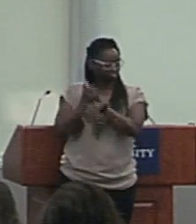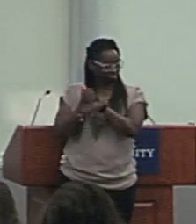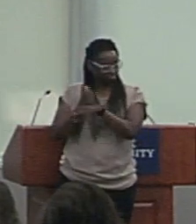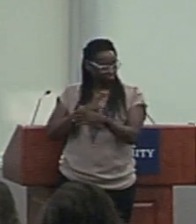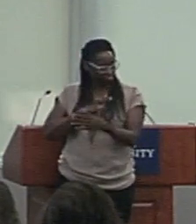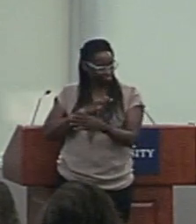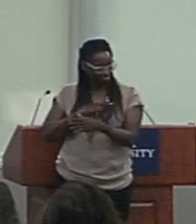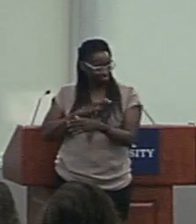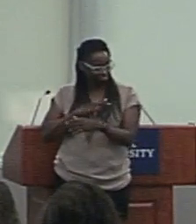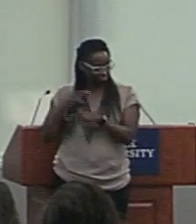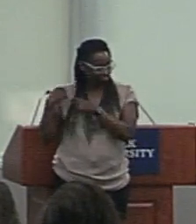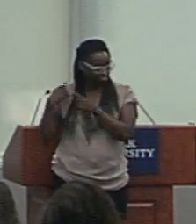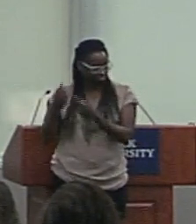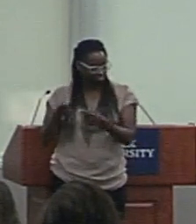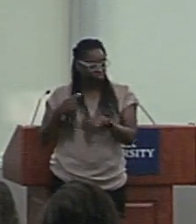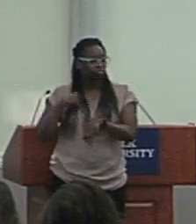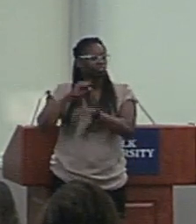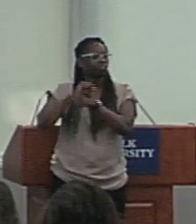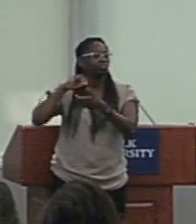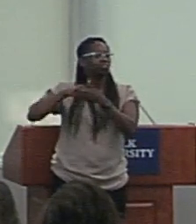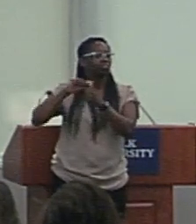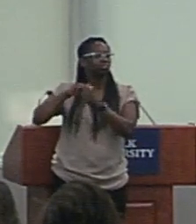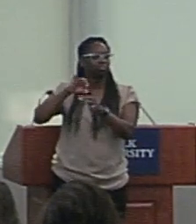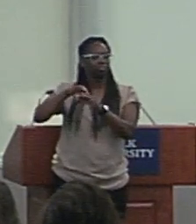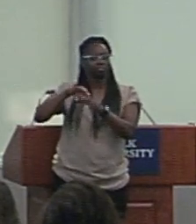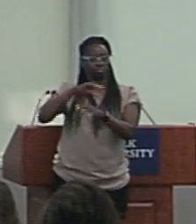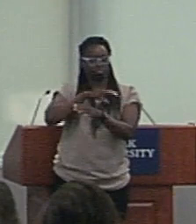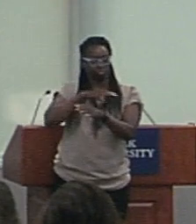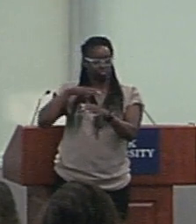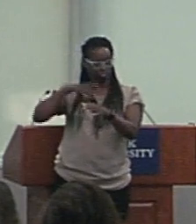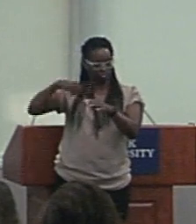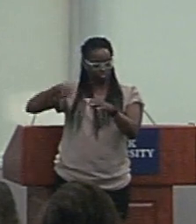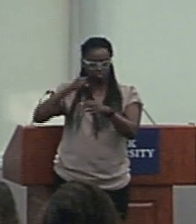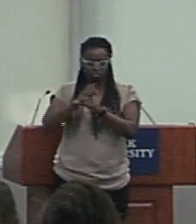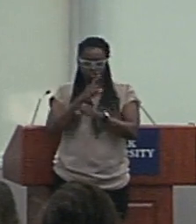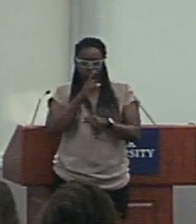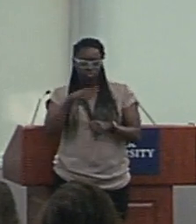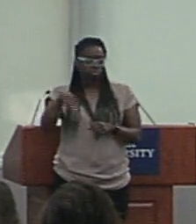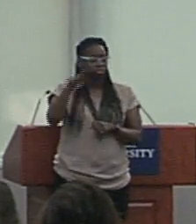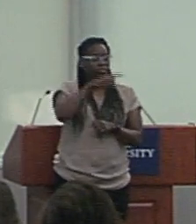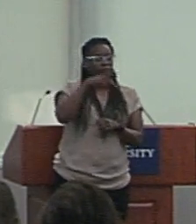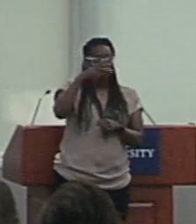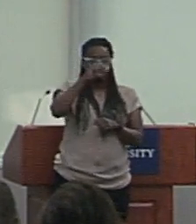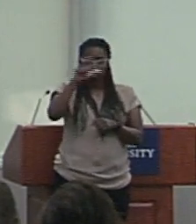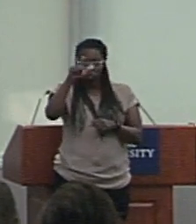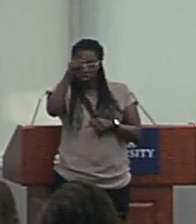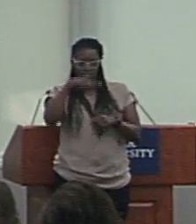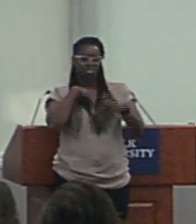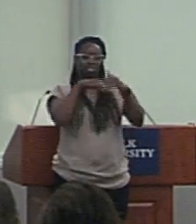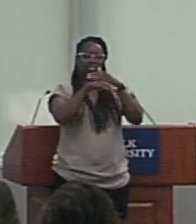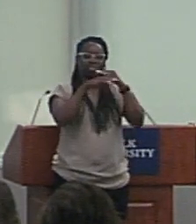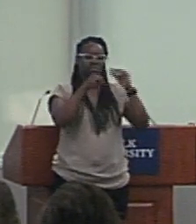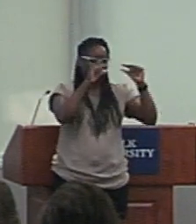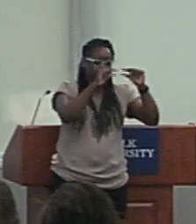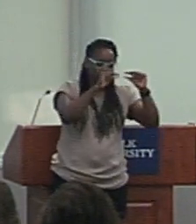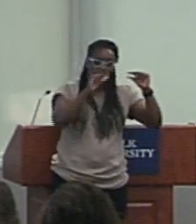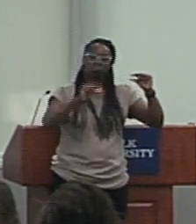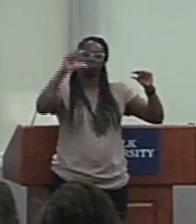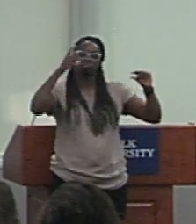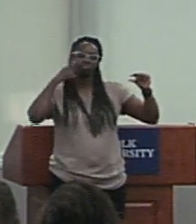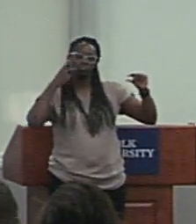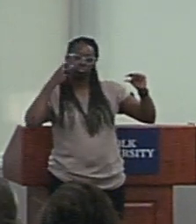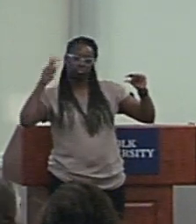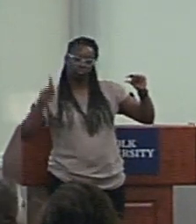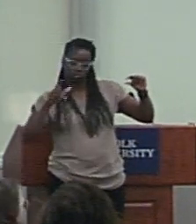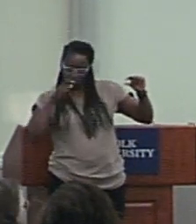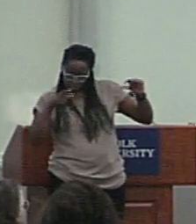closely with the Elections Commission on that, as well as to ensure that all the polling places in person are accessible.